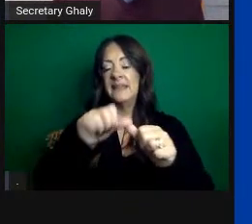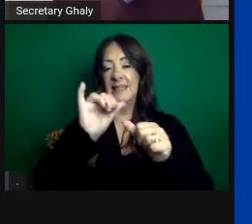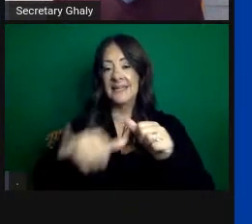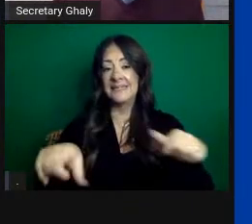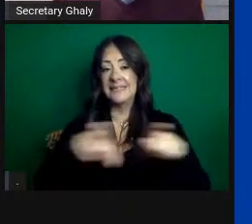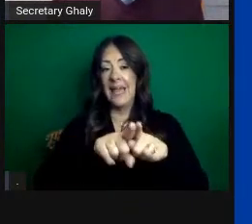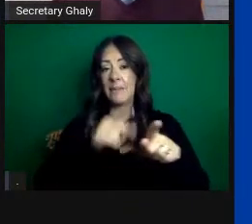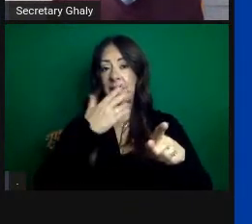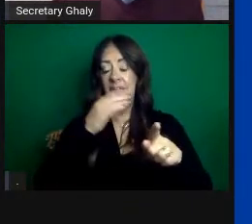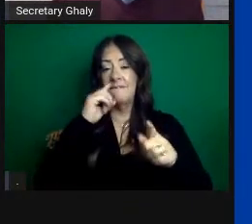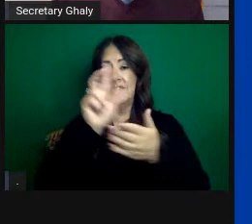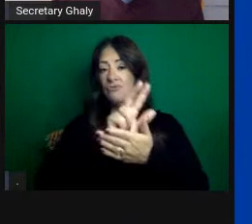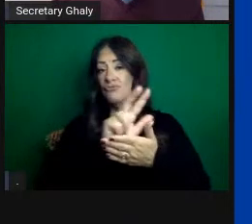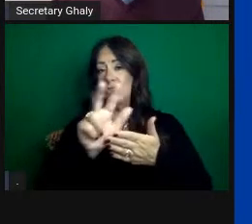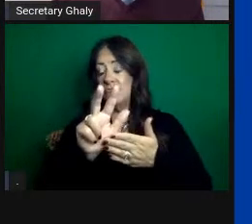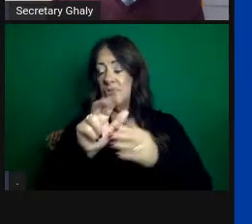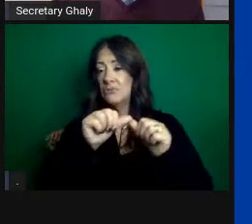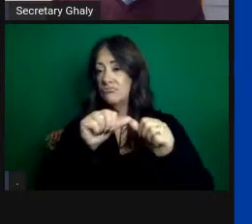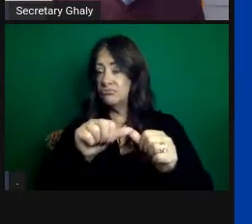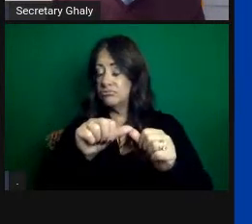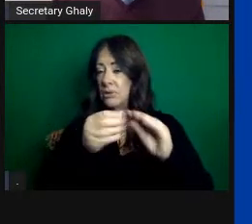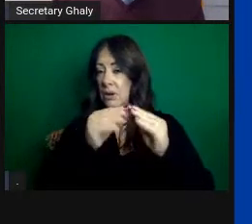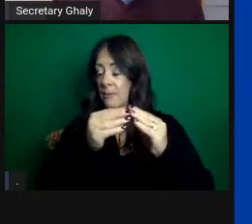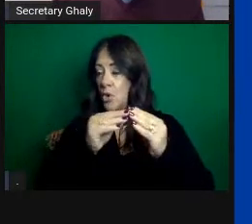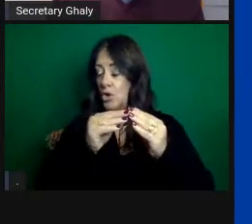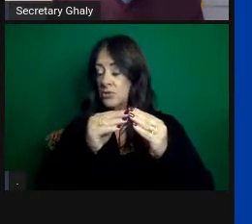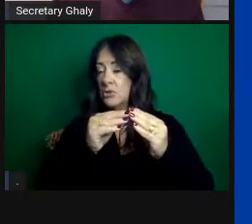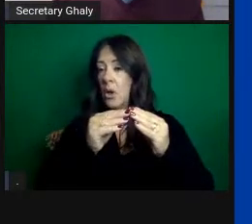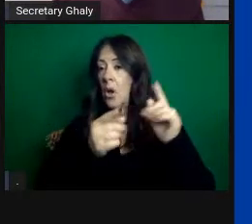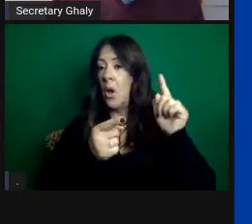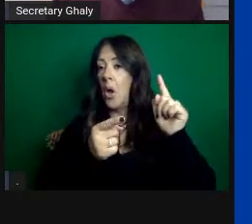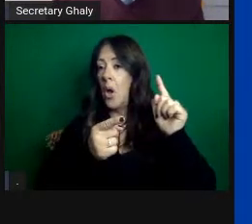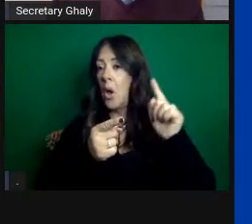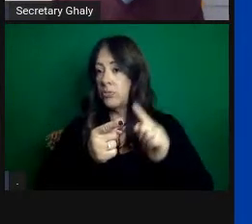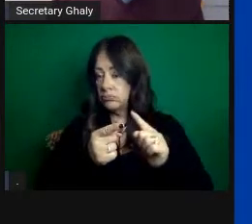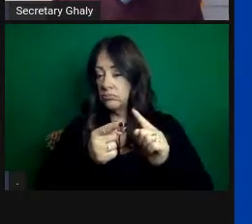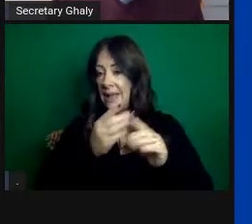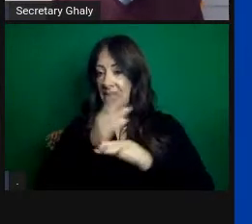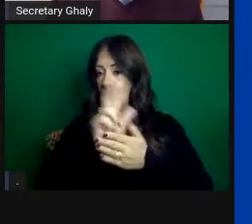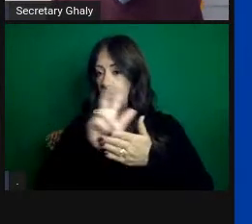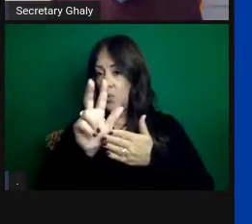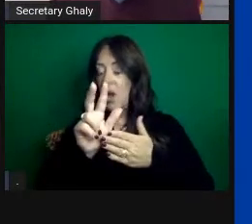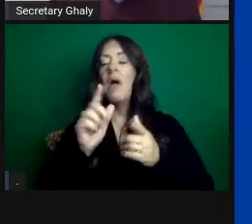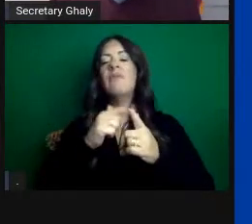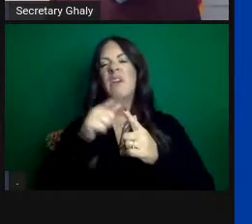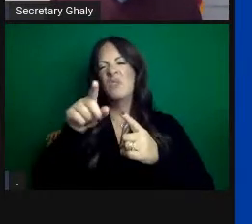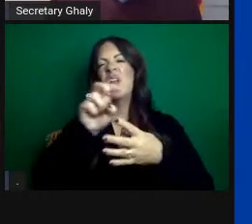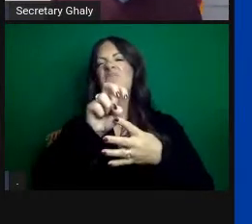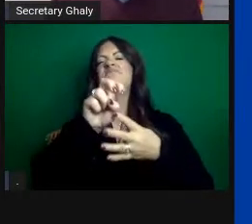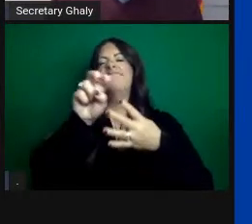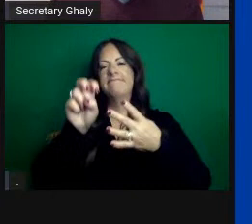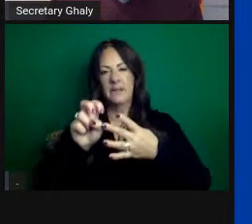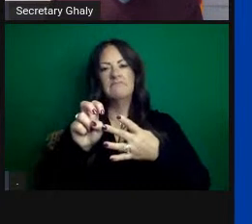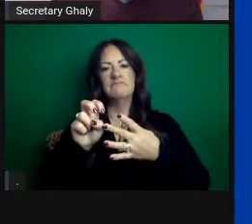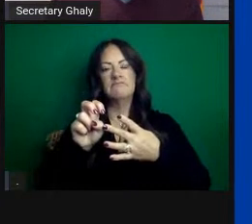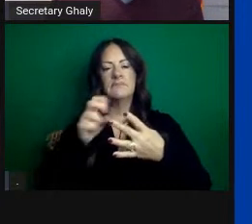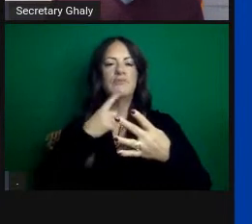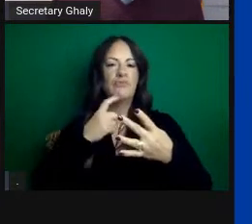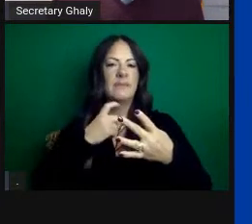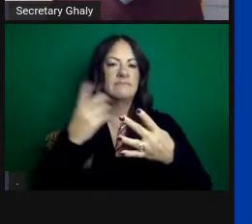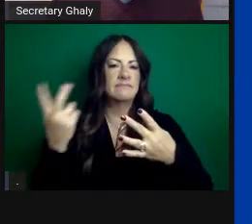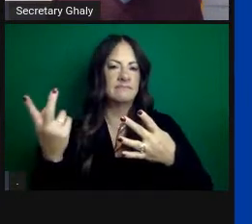2 consecutive weeks of meeting the next least restrictive tier. So if you're in purple, that means the red tier,